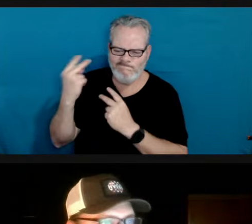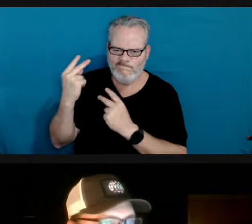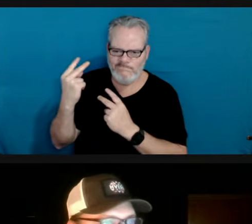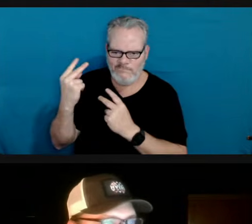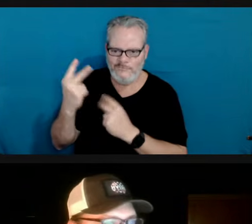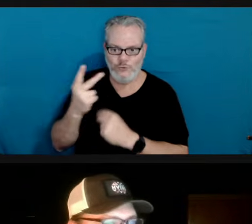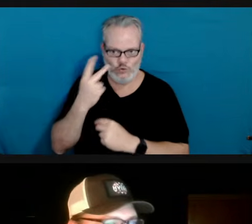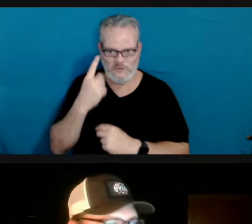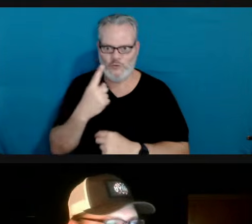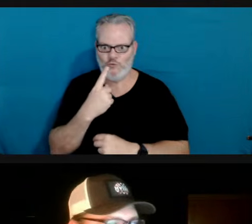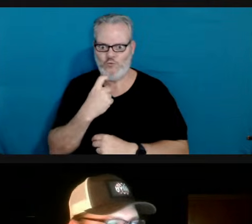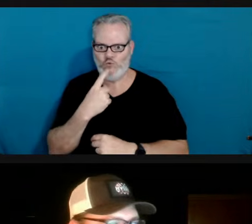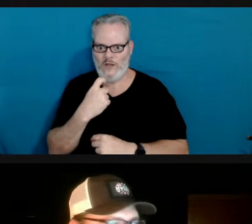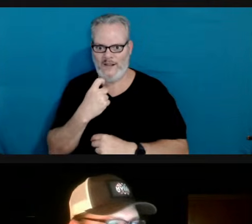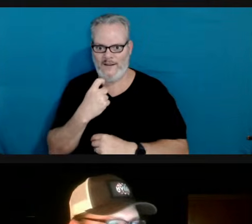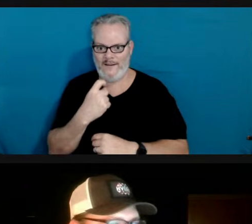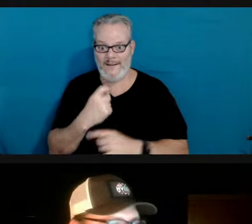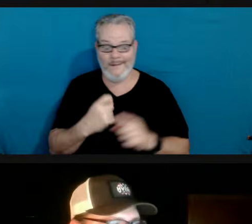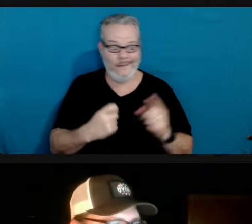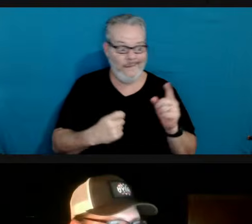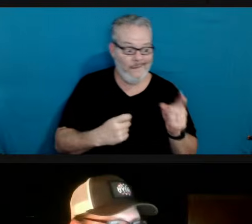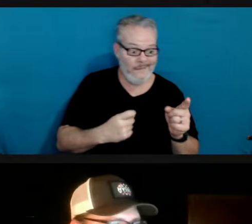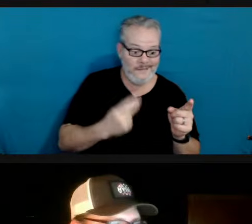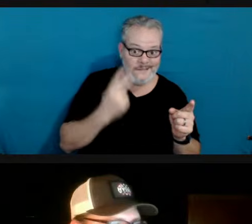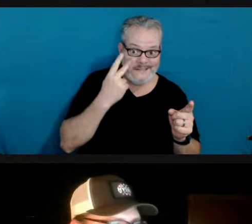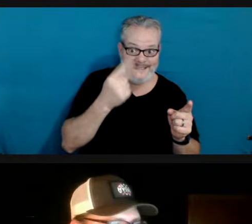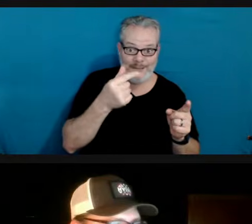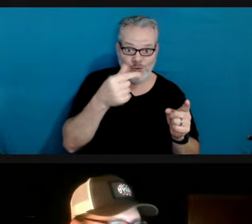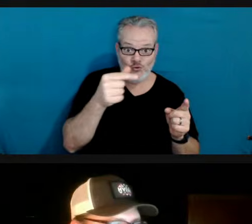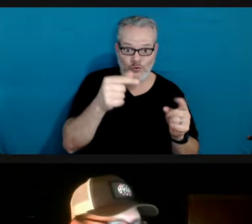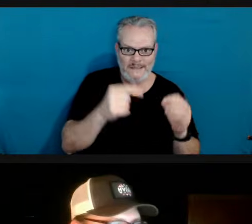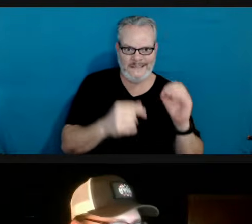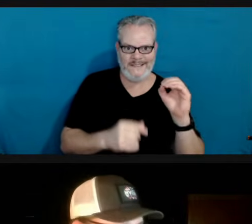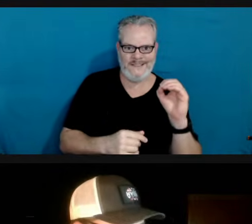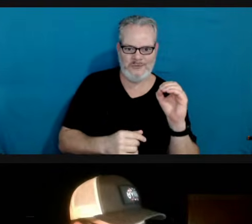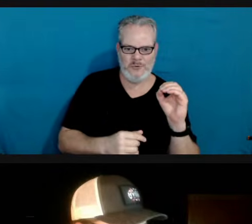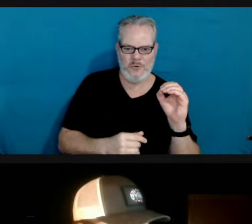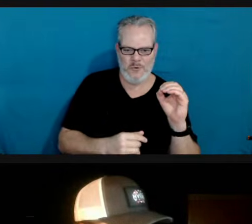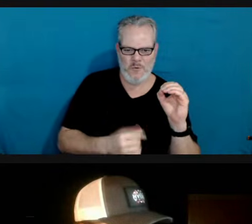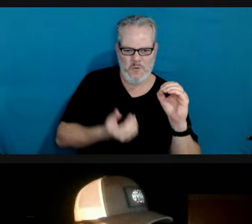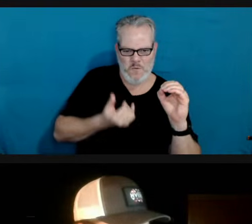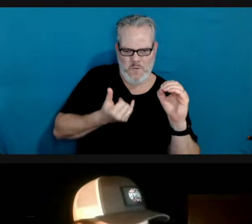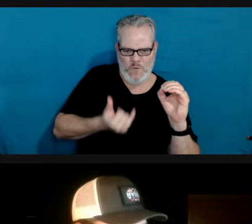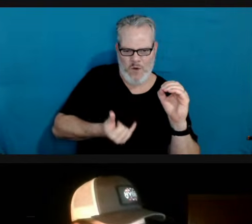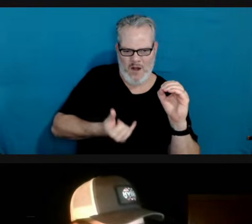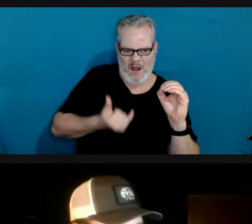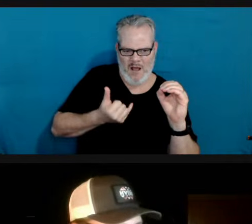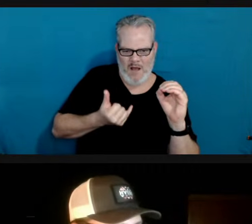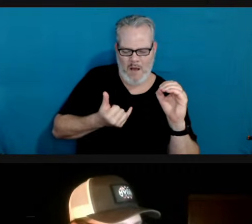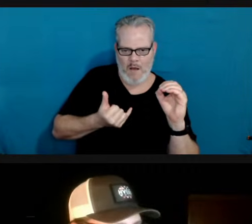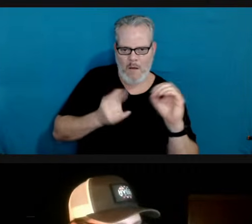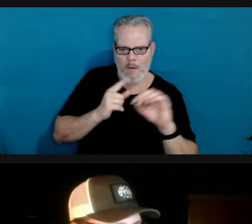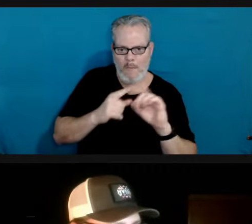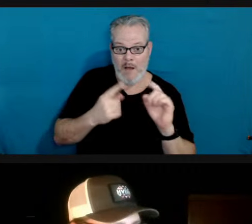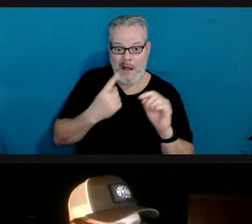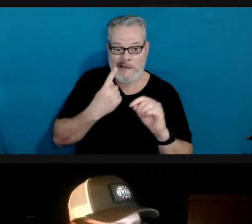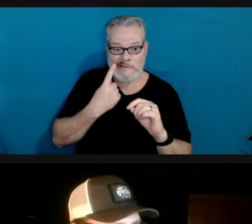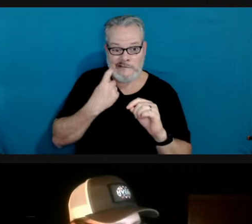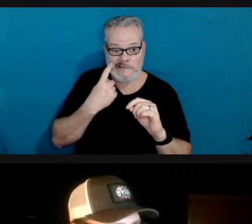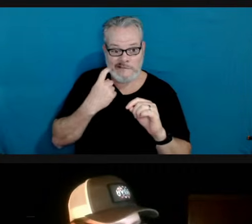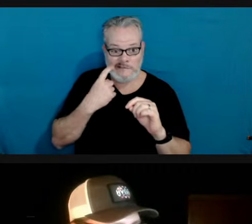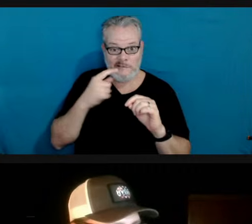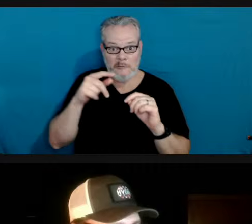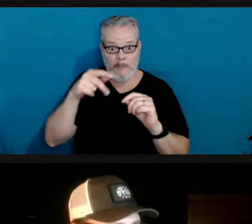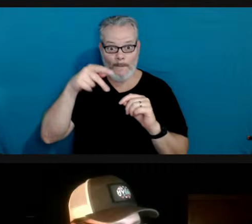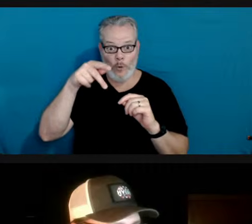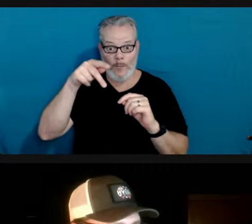red currently. This one over here that's showing 0 at present right now, back a little while ago was in a purple itself.